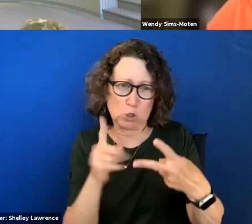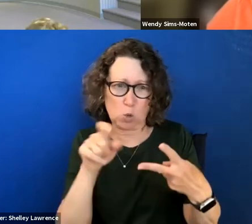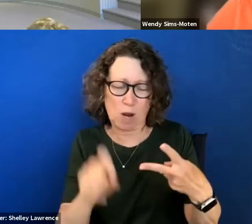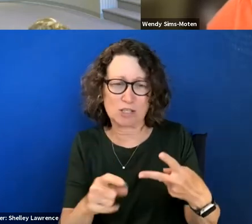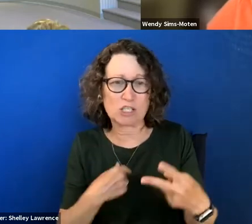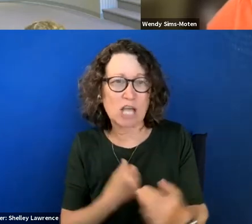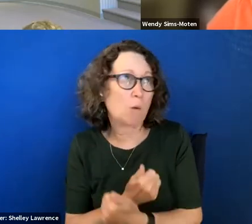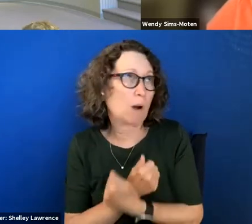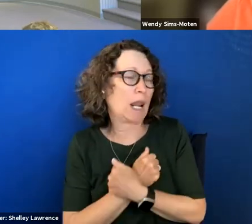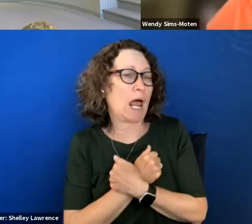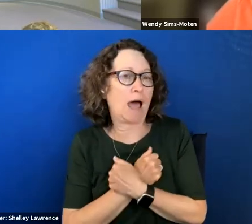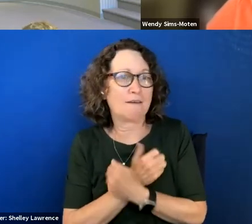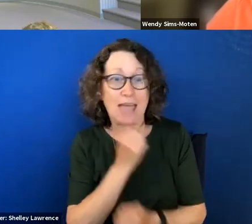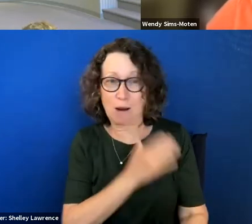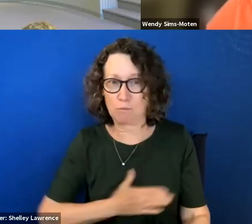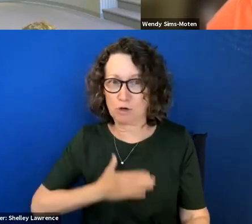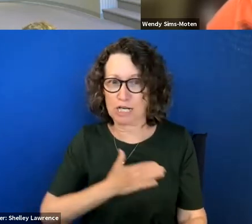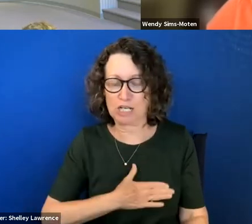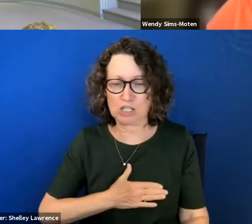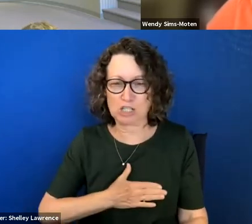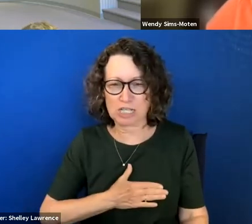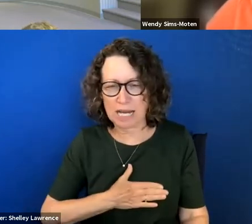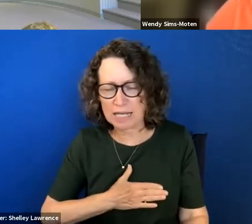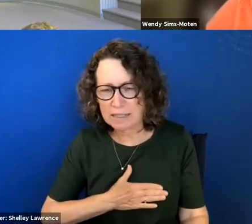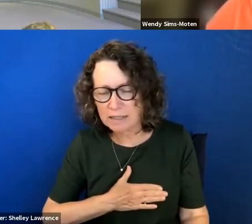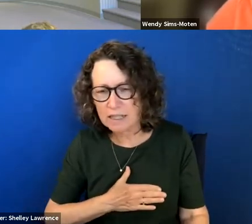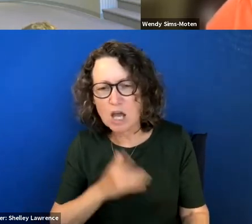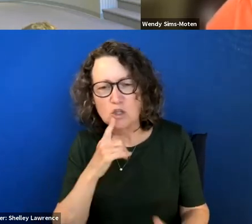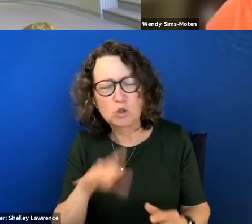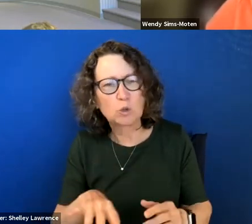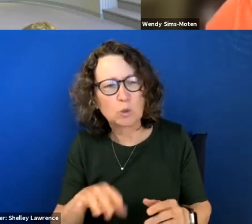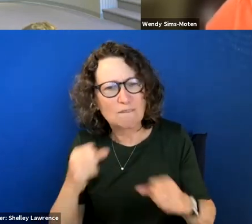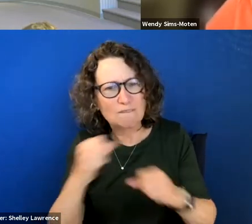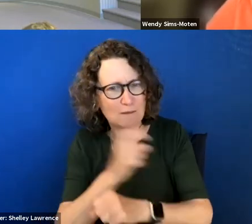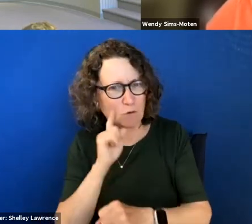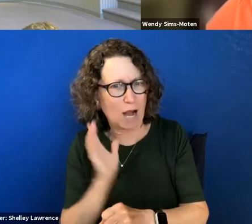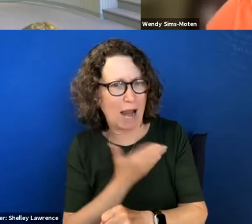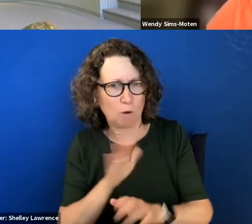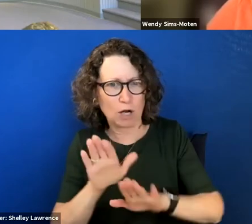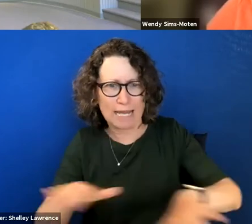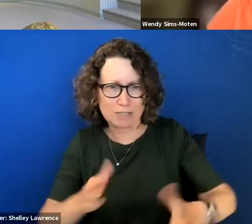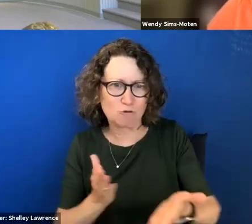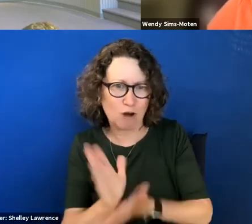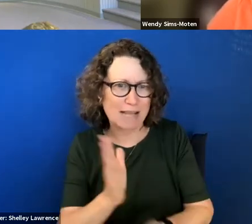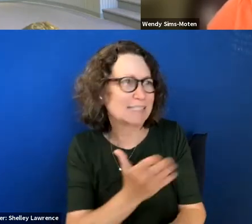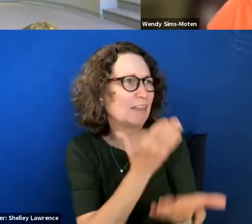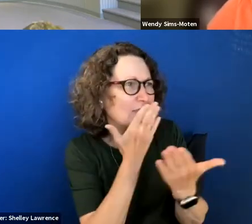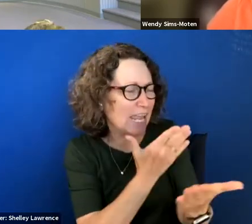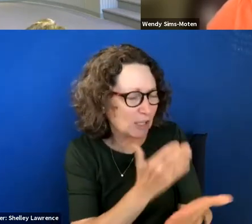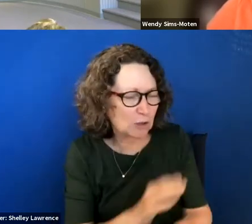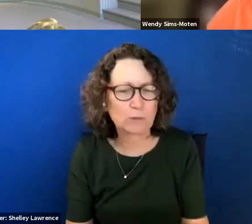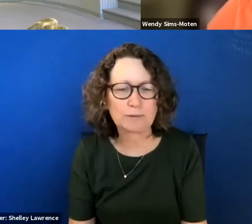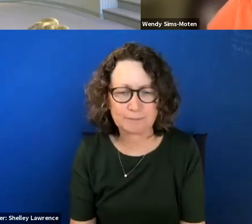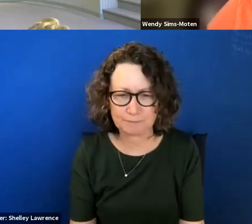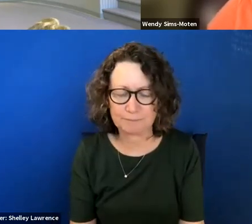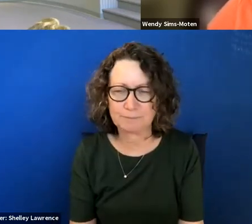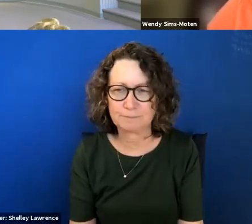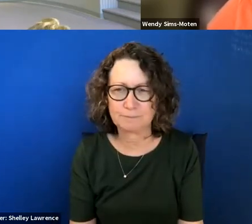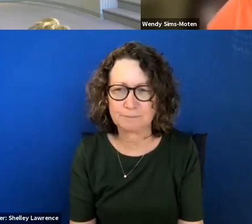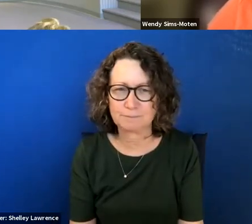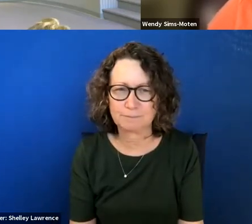would love and appreciate if we could go inside to fight for our kids' rights. Thank you.